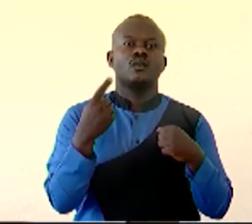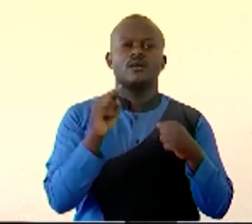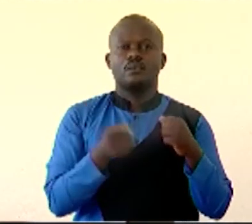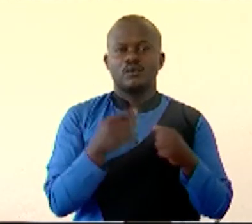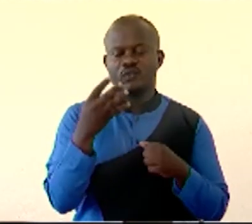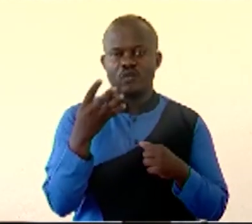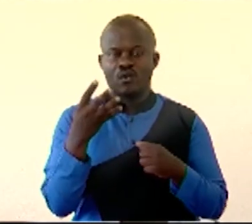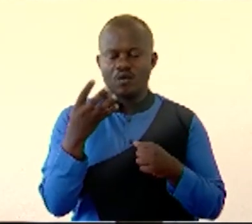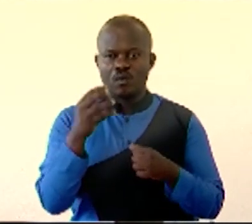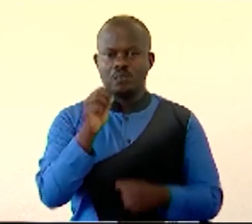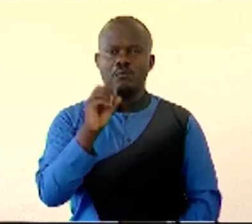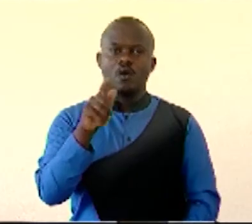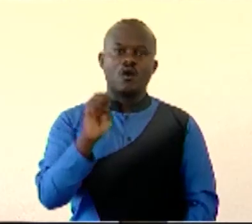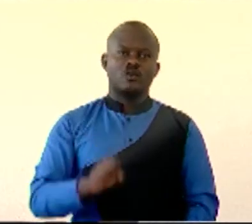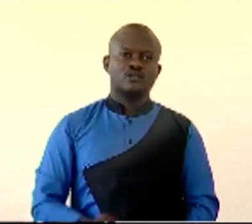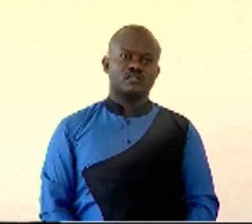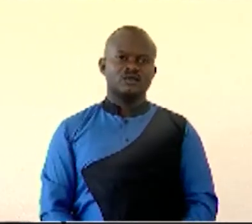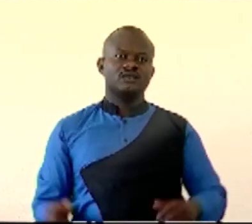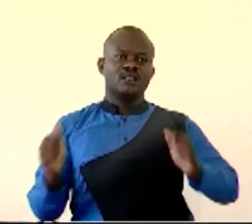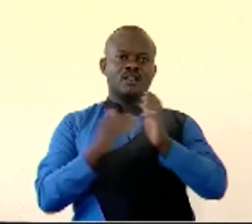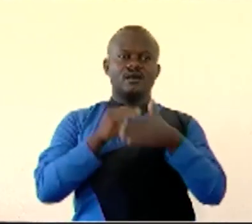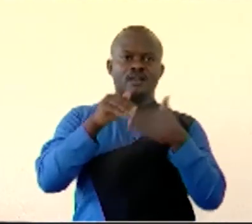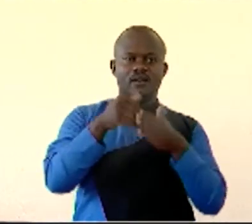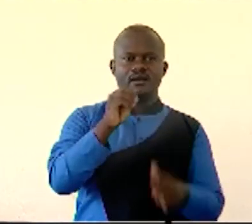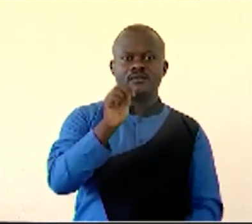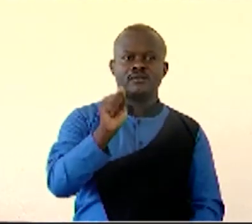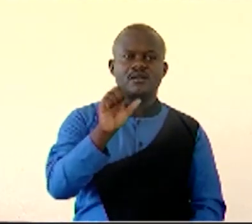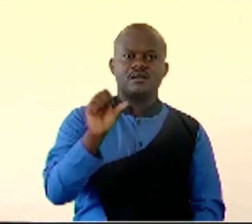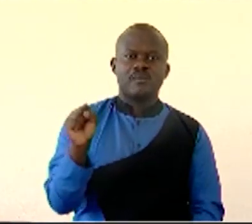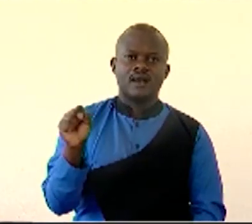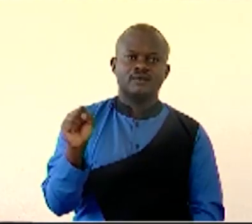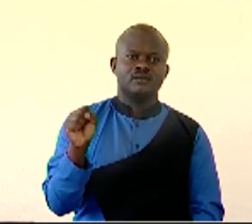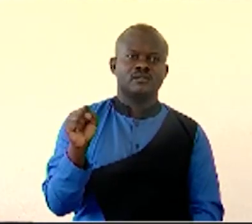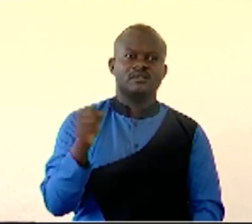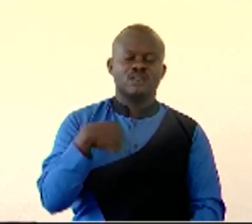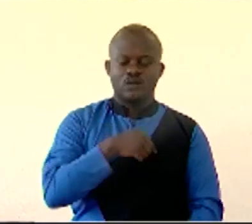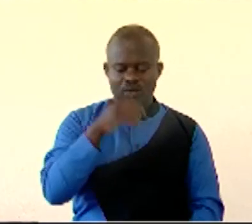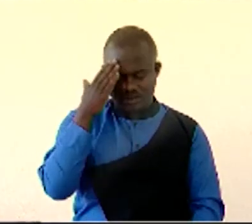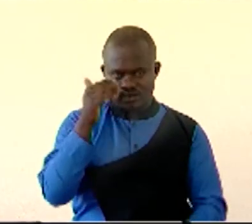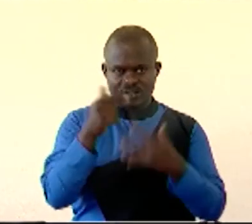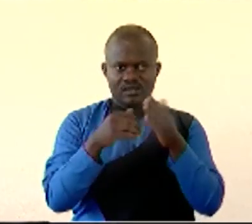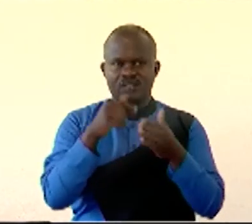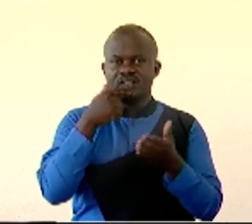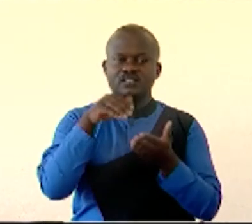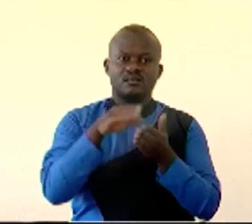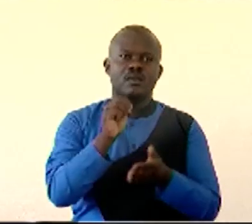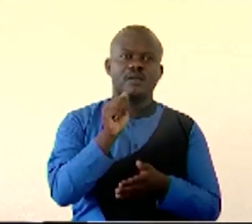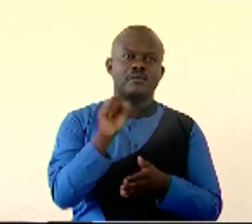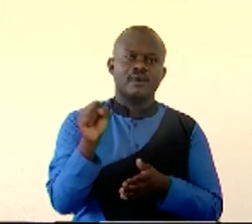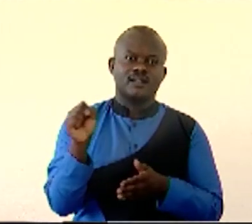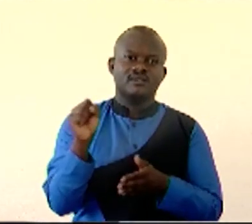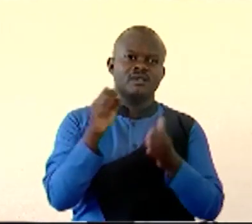3,571.4 mole. And the mass, we know this, it's molar mass times